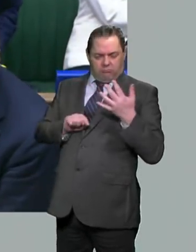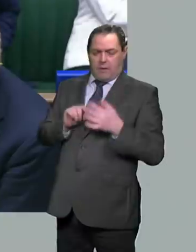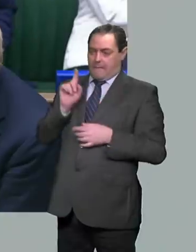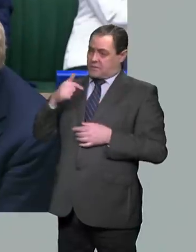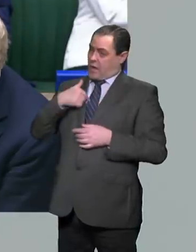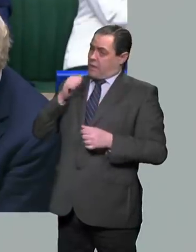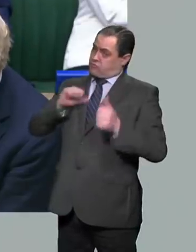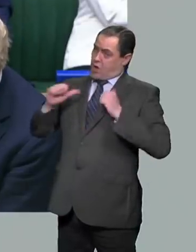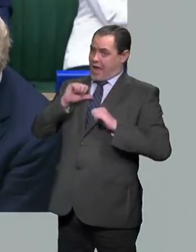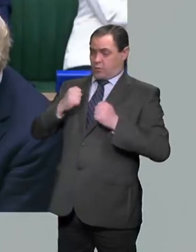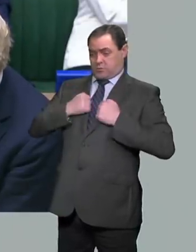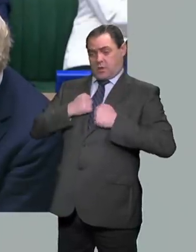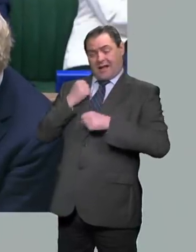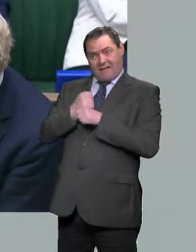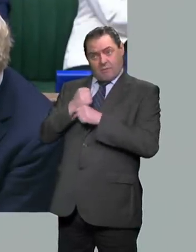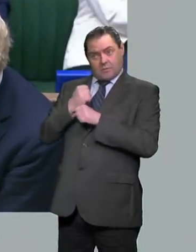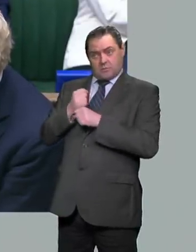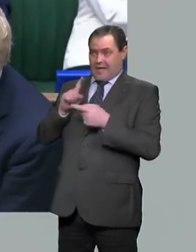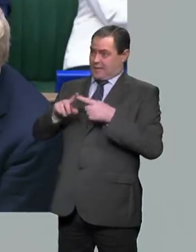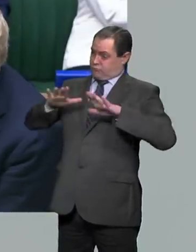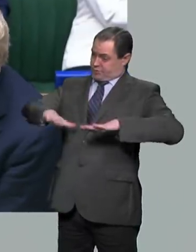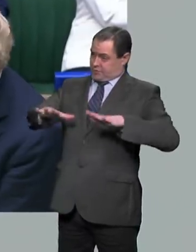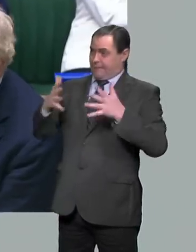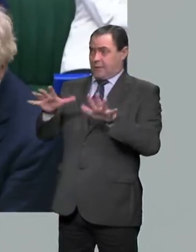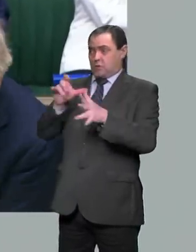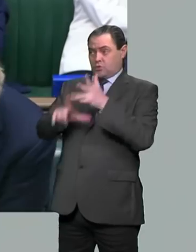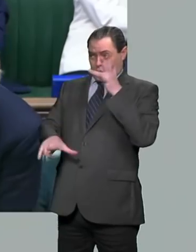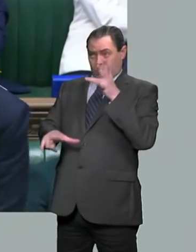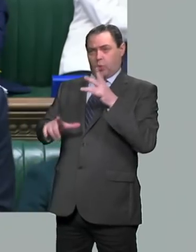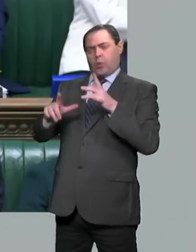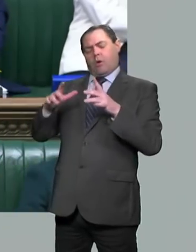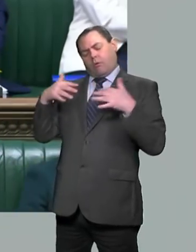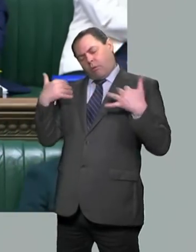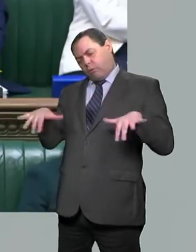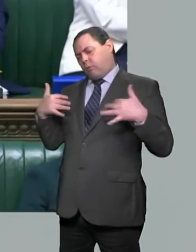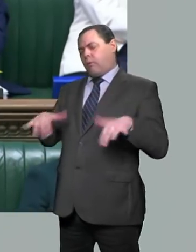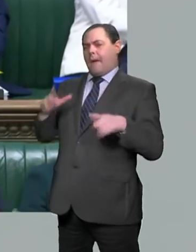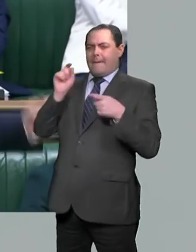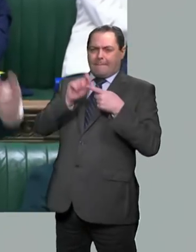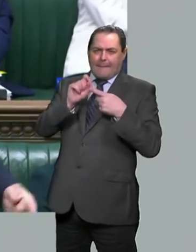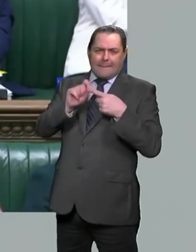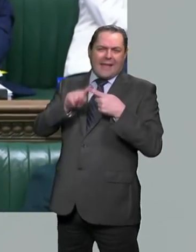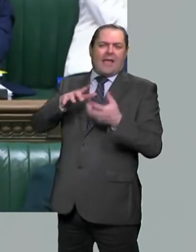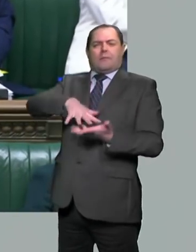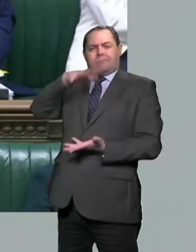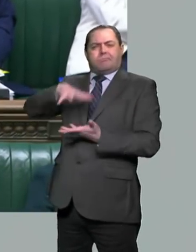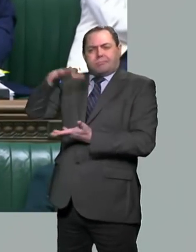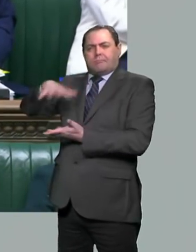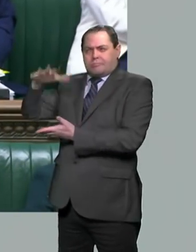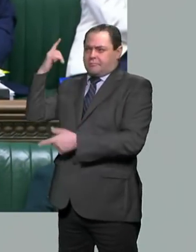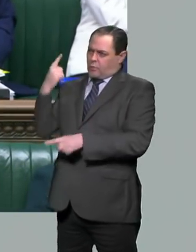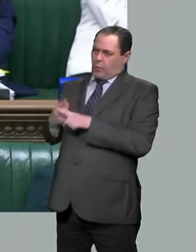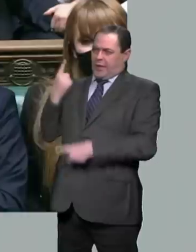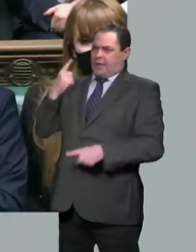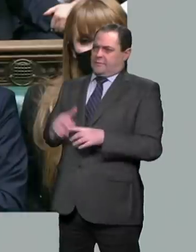I am proud of what this government and this country did in securing record quantities of PPE and record time,